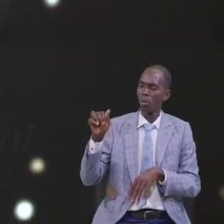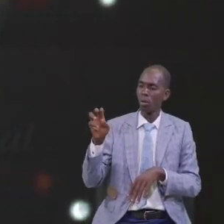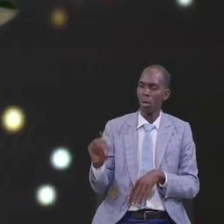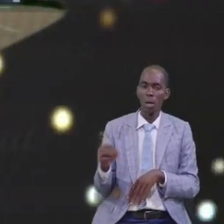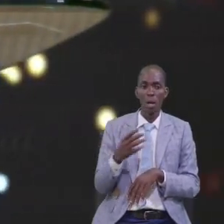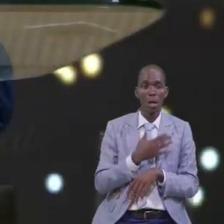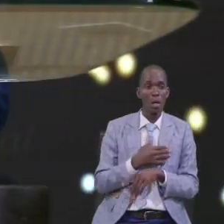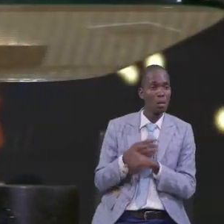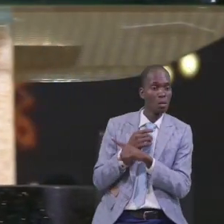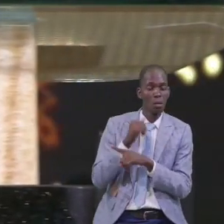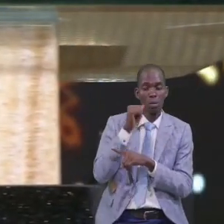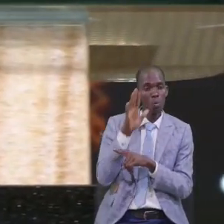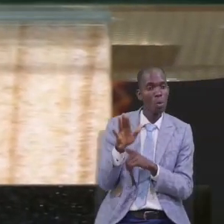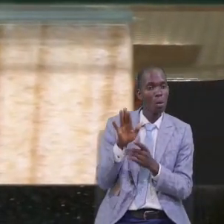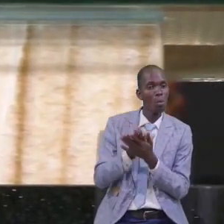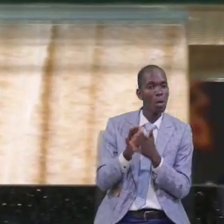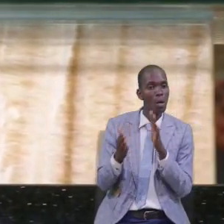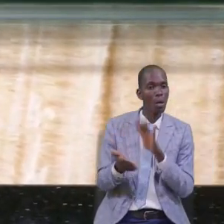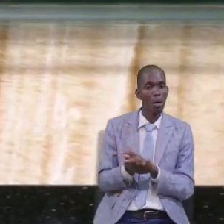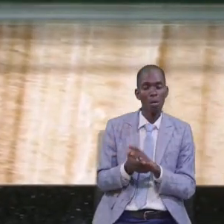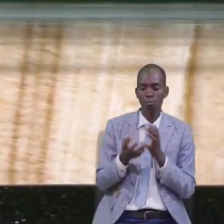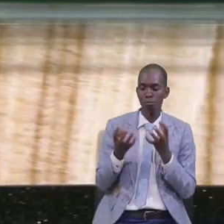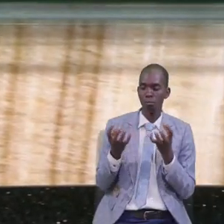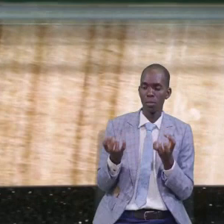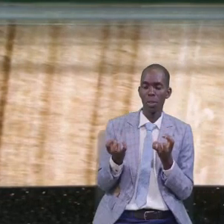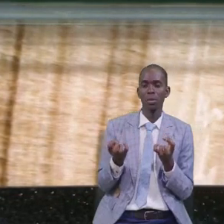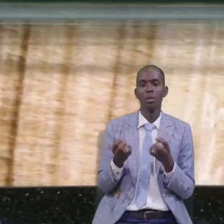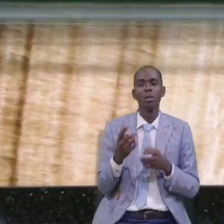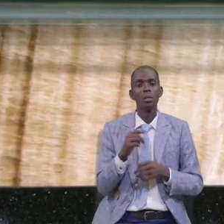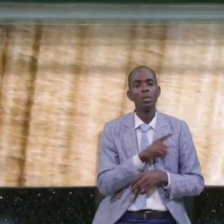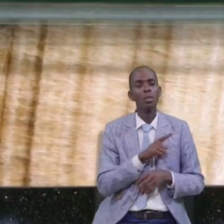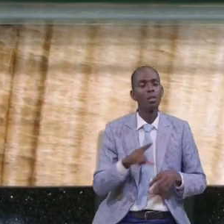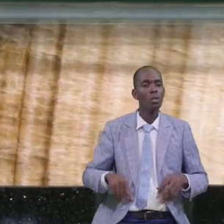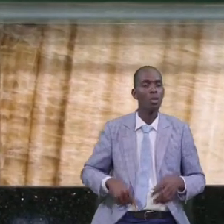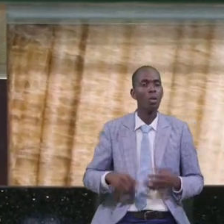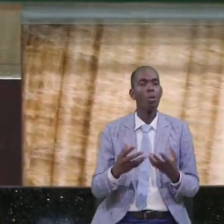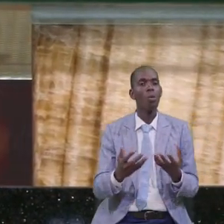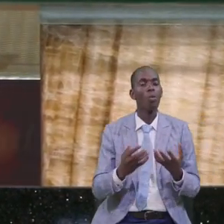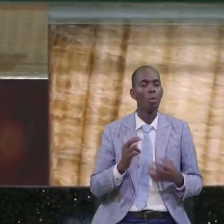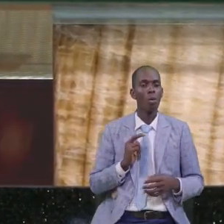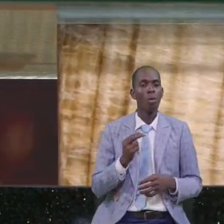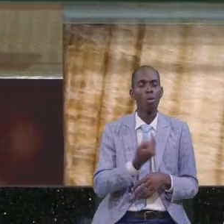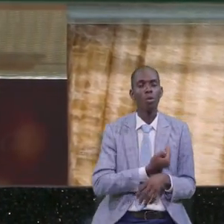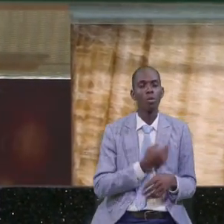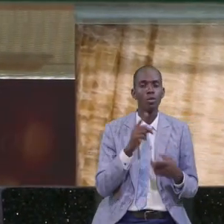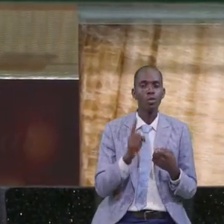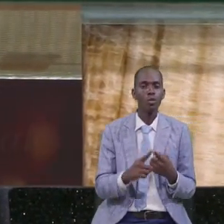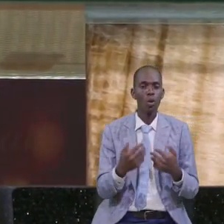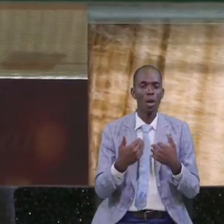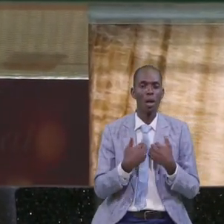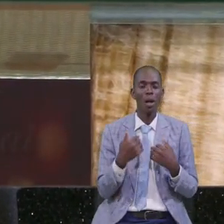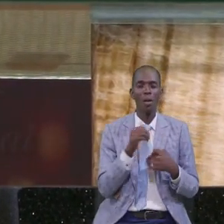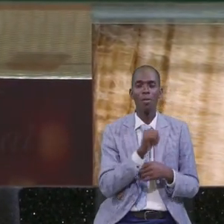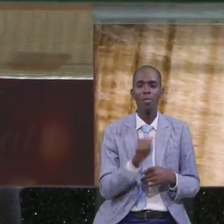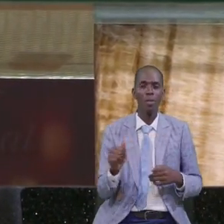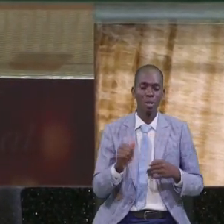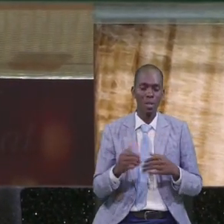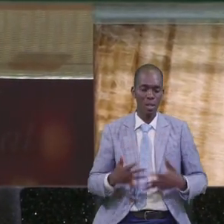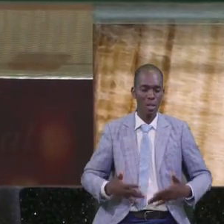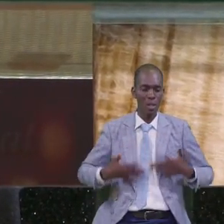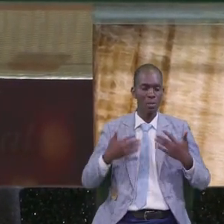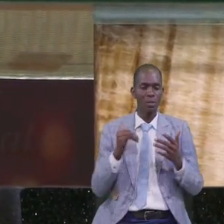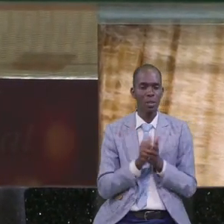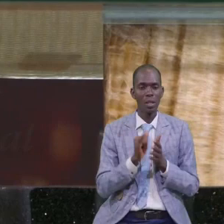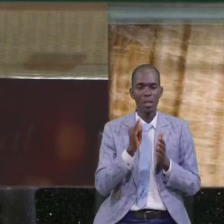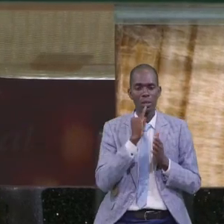behold, she was leprous. The Lord wants us to have a life transparent,